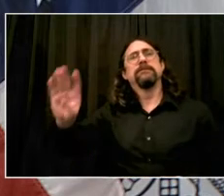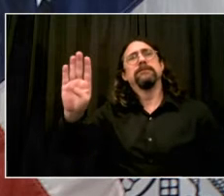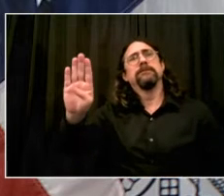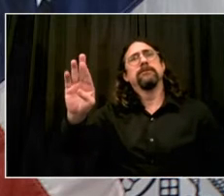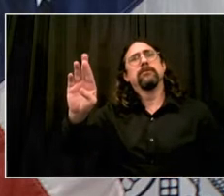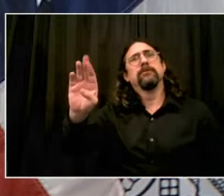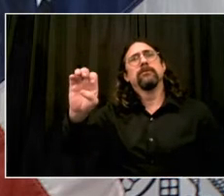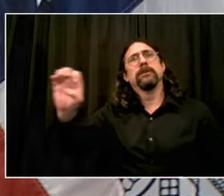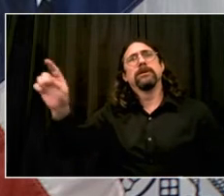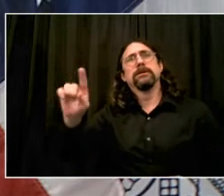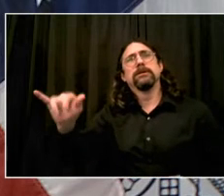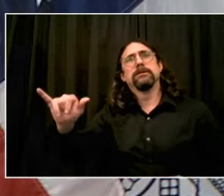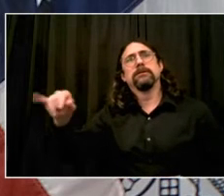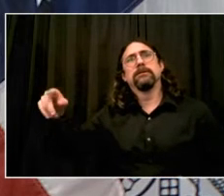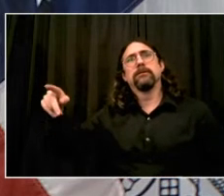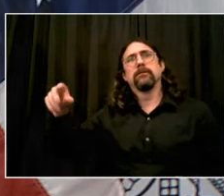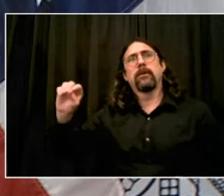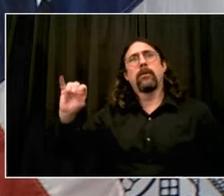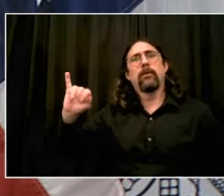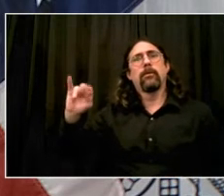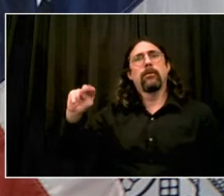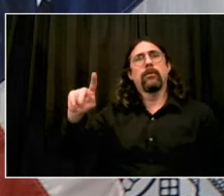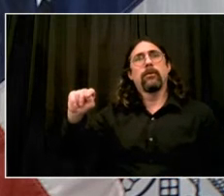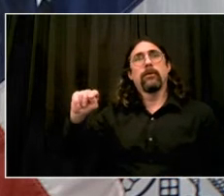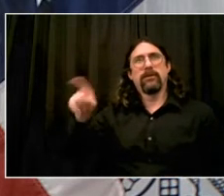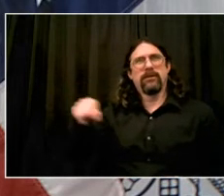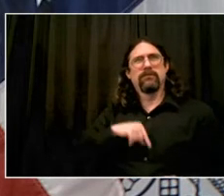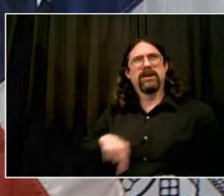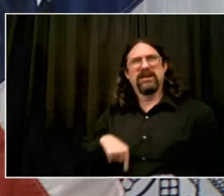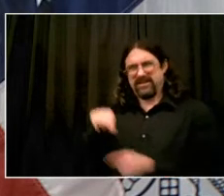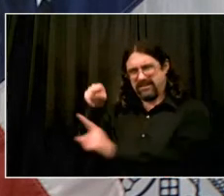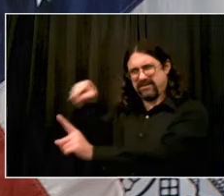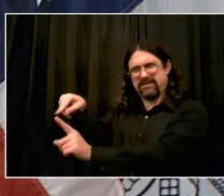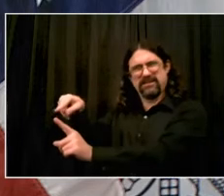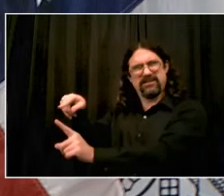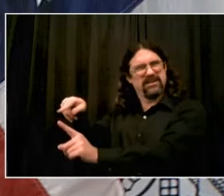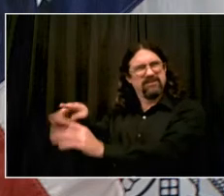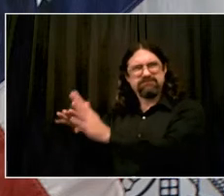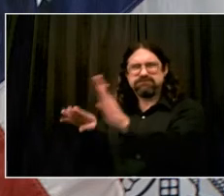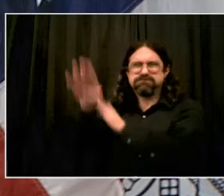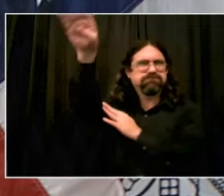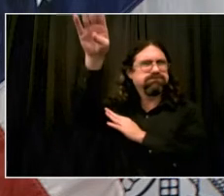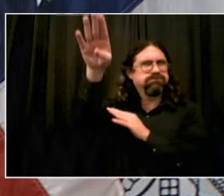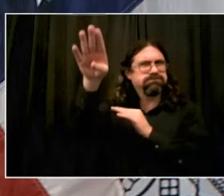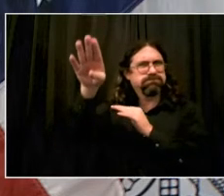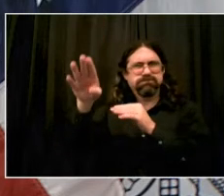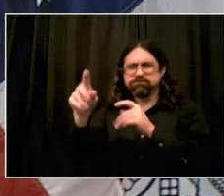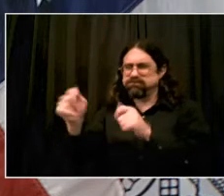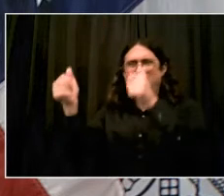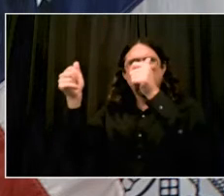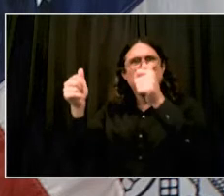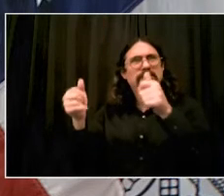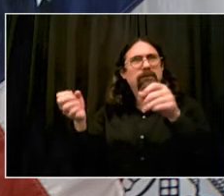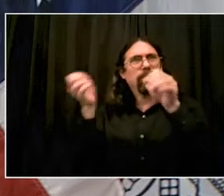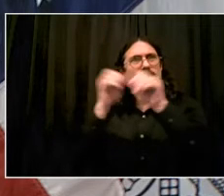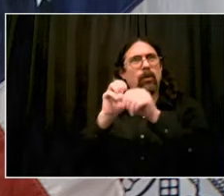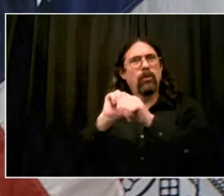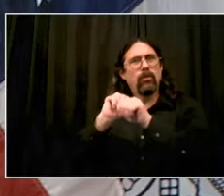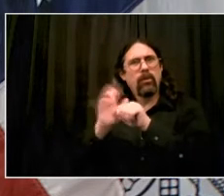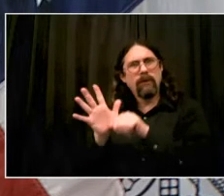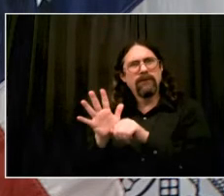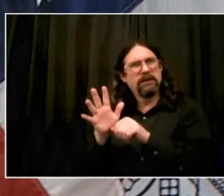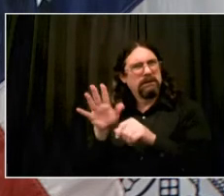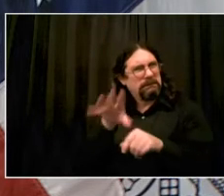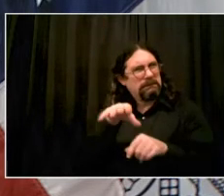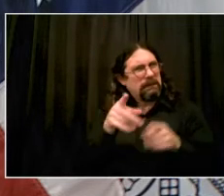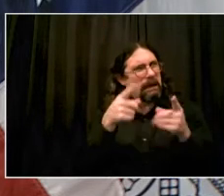particular, because I feel those numbers are pretty alarming. Yeah, look, I share your concern, Narmeen. We're seeing different things in